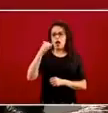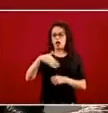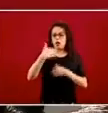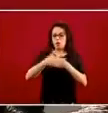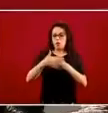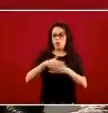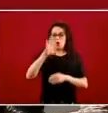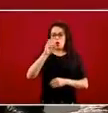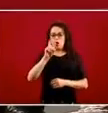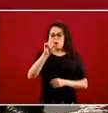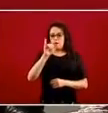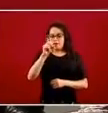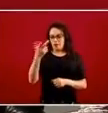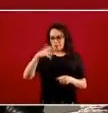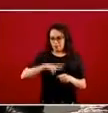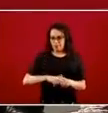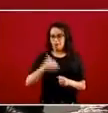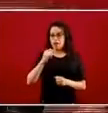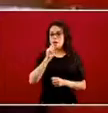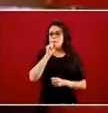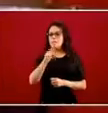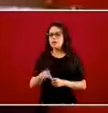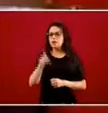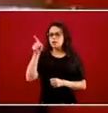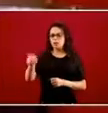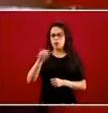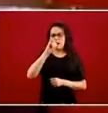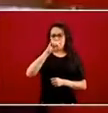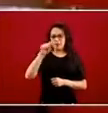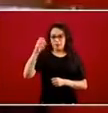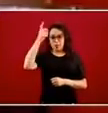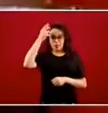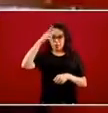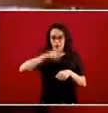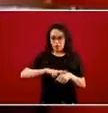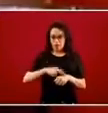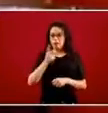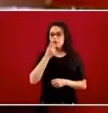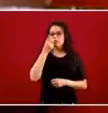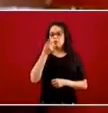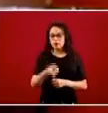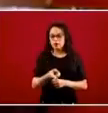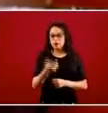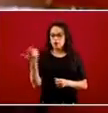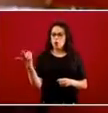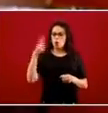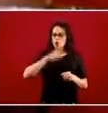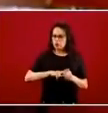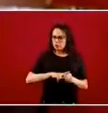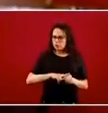the COVID-19 specially designated hospitals.